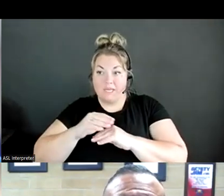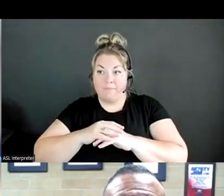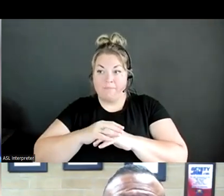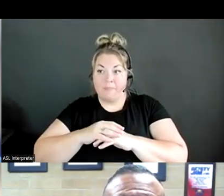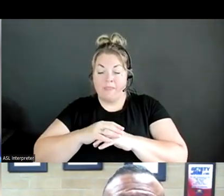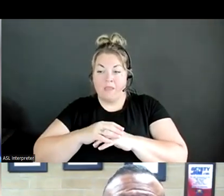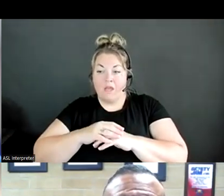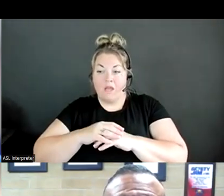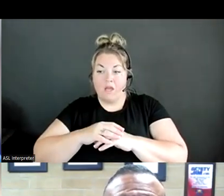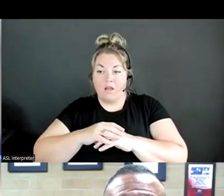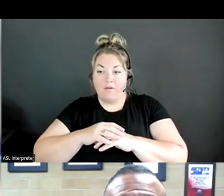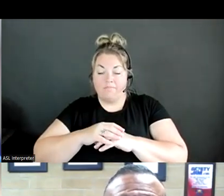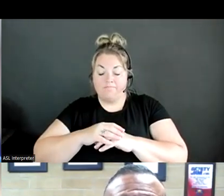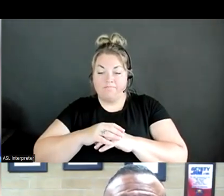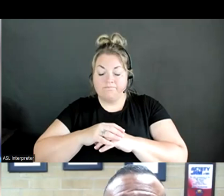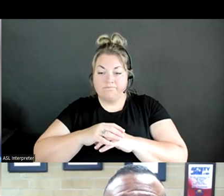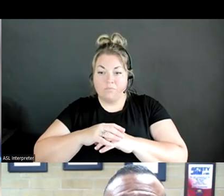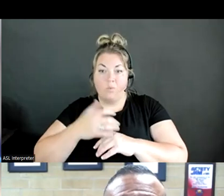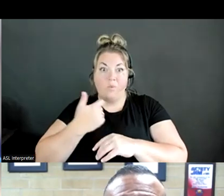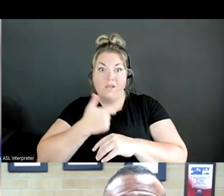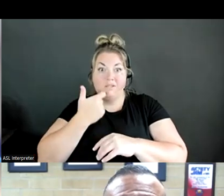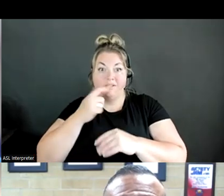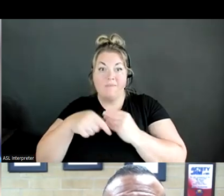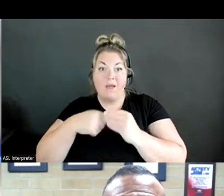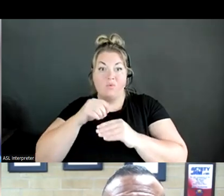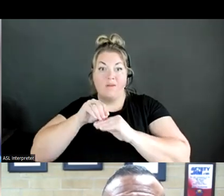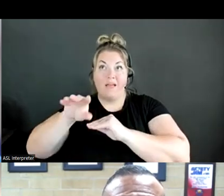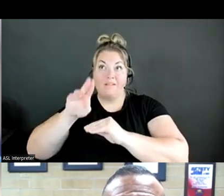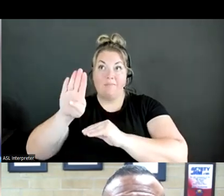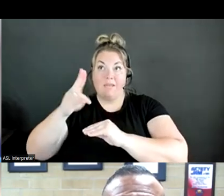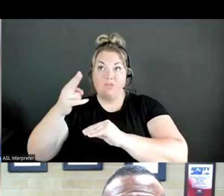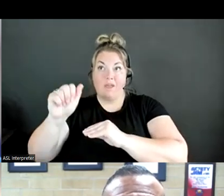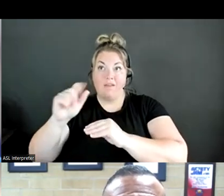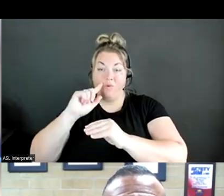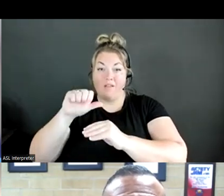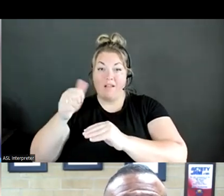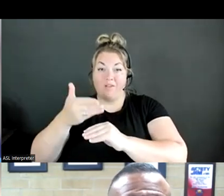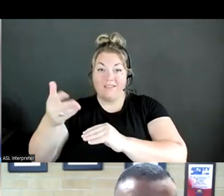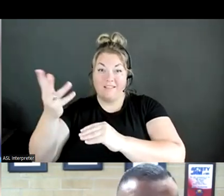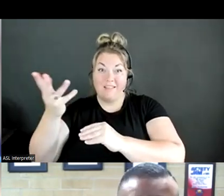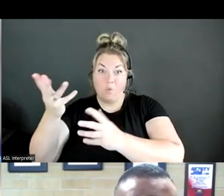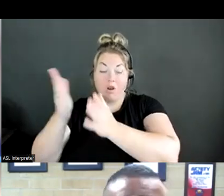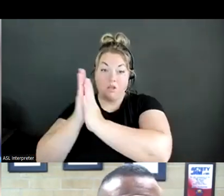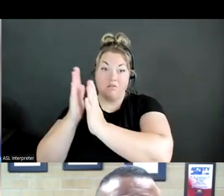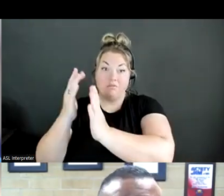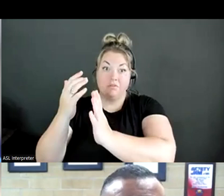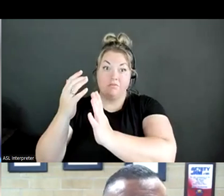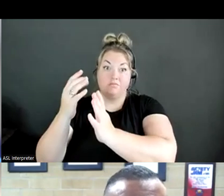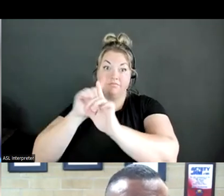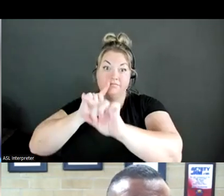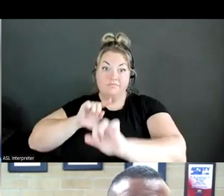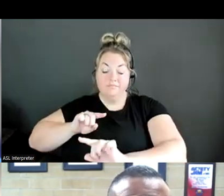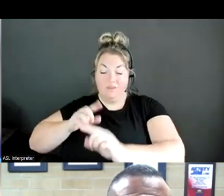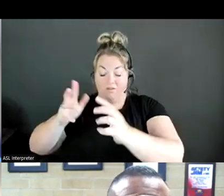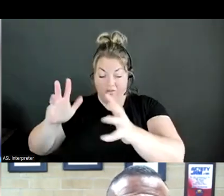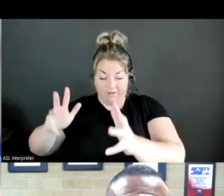stuff. Like, we're just about to advise the BHA on all these other things that they want us to advise on and get started and